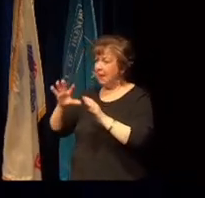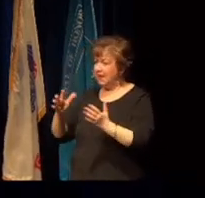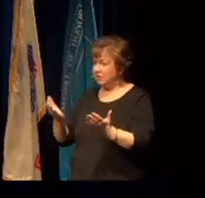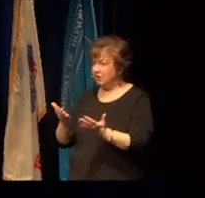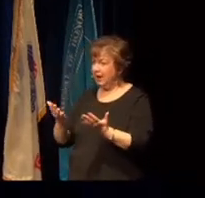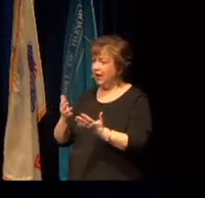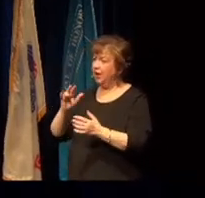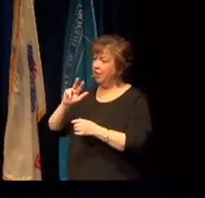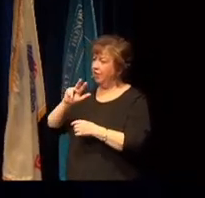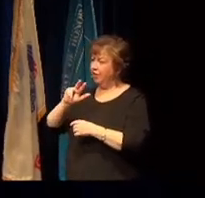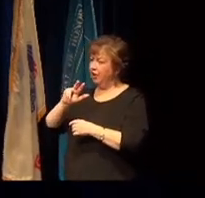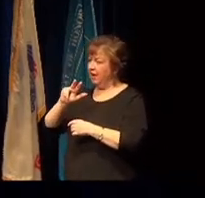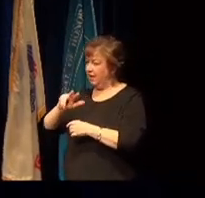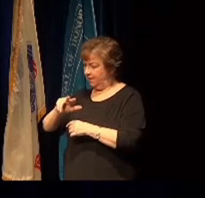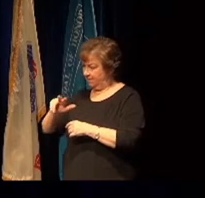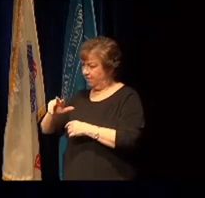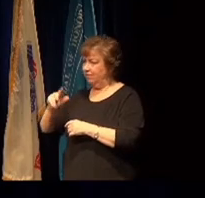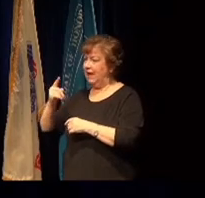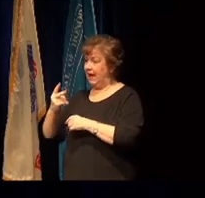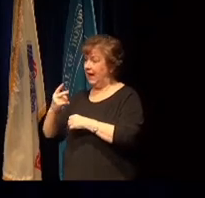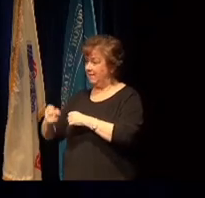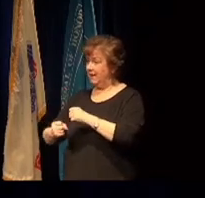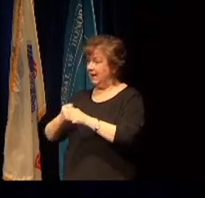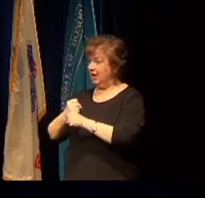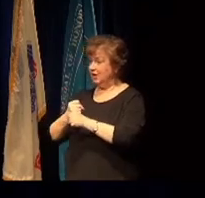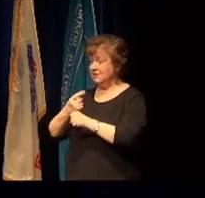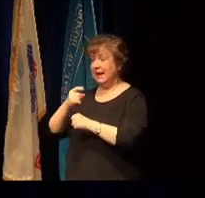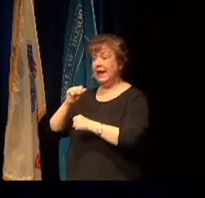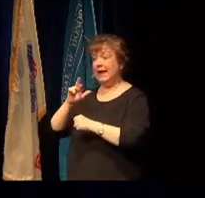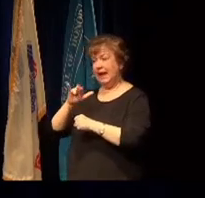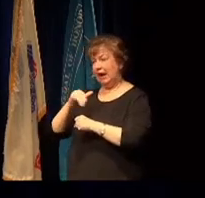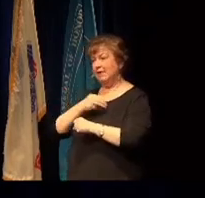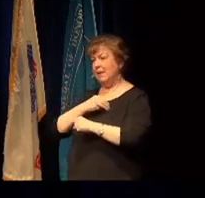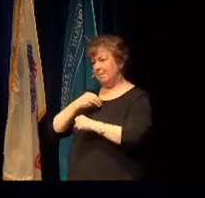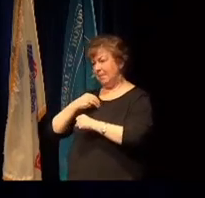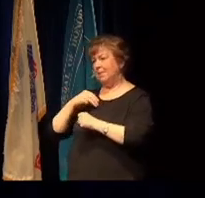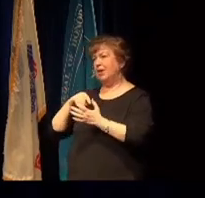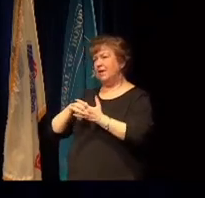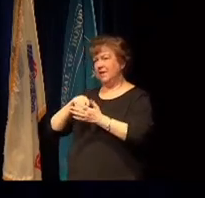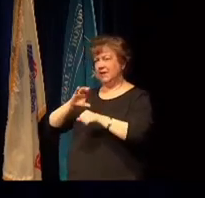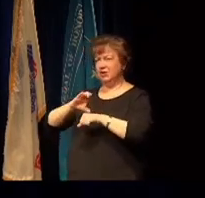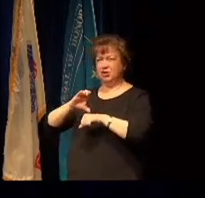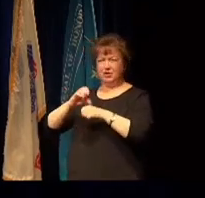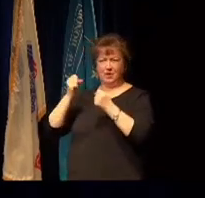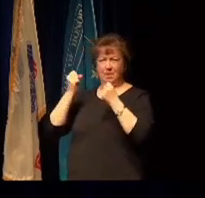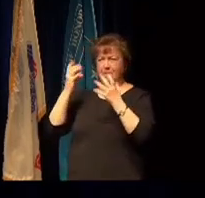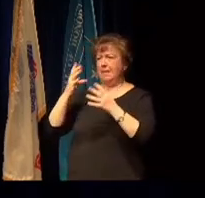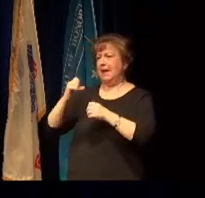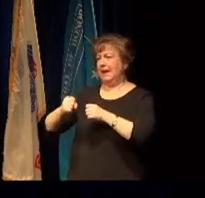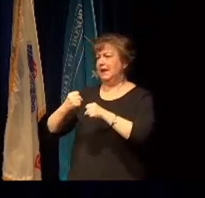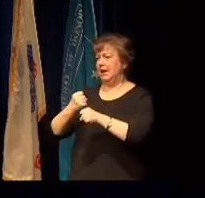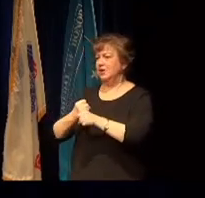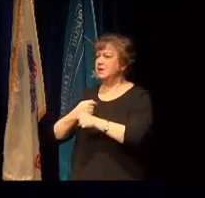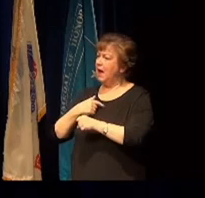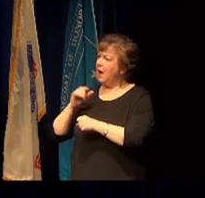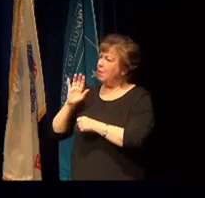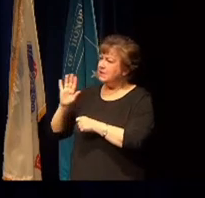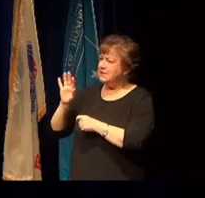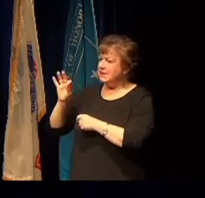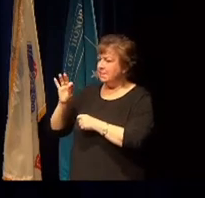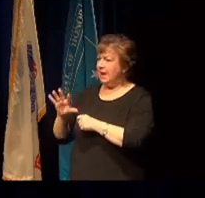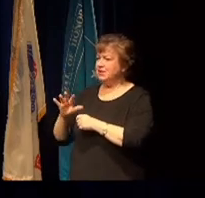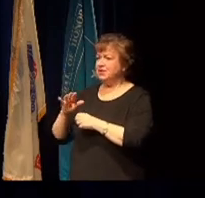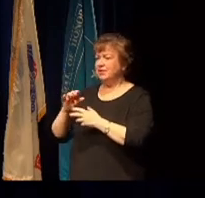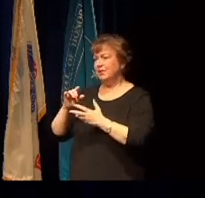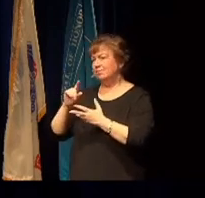half years. Gary has been a member of this church for many years, and I was his pastor for decades. Not only